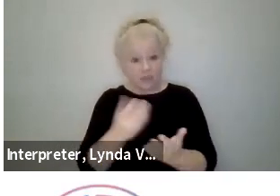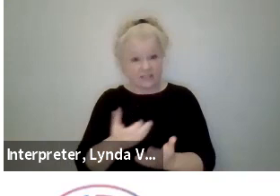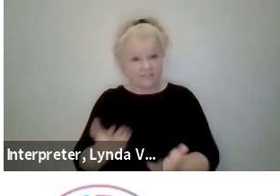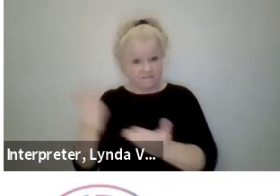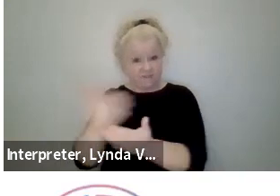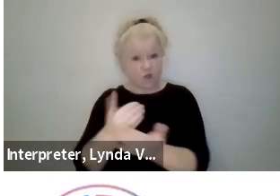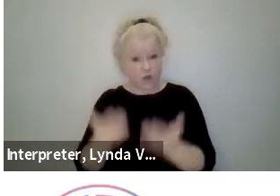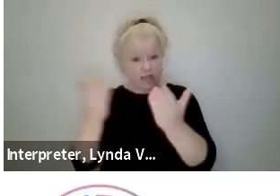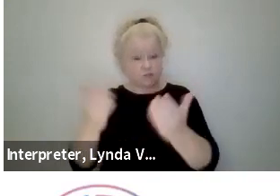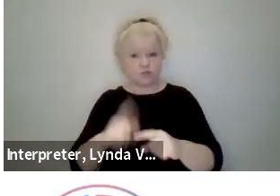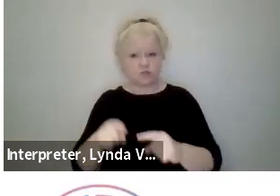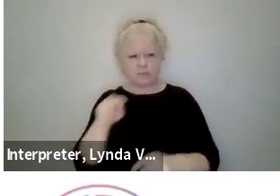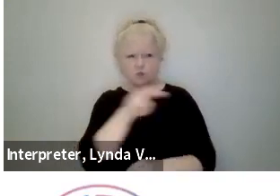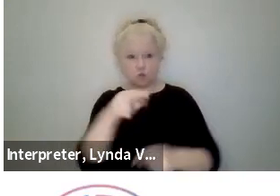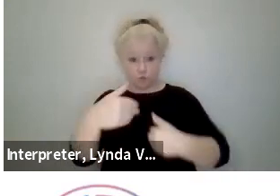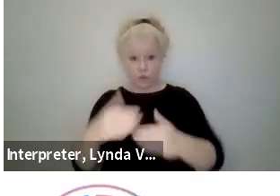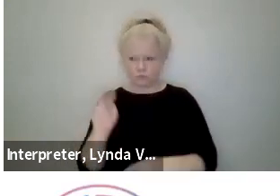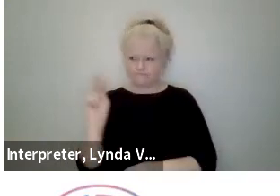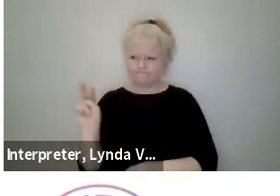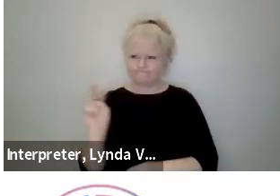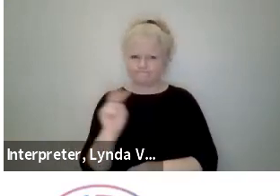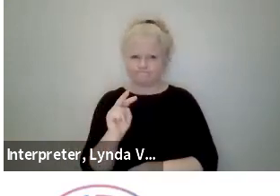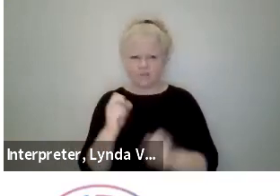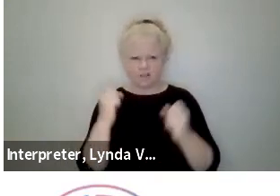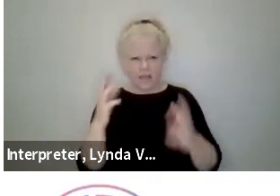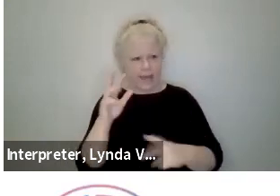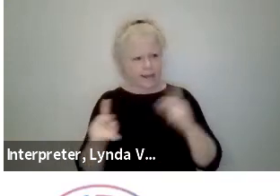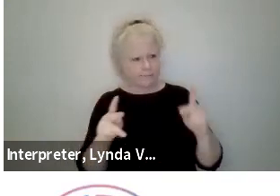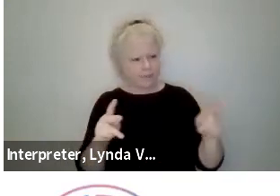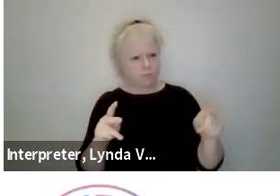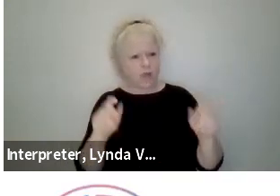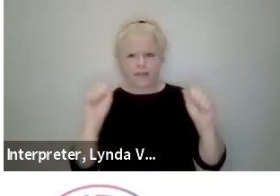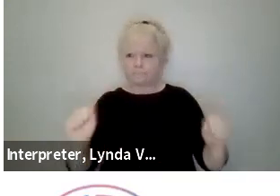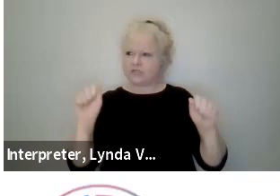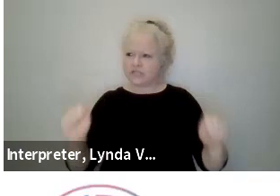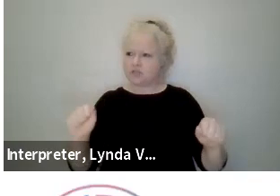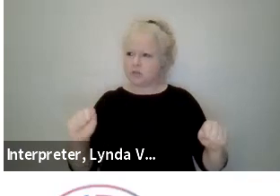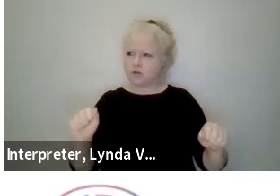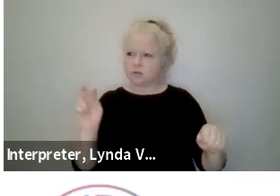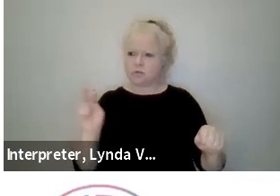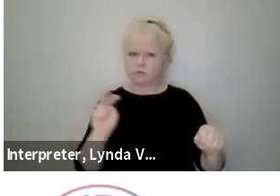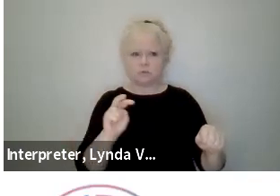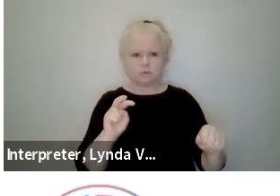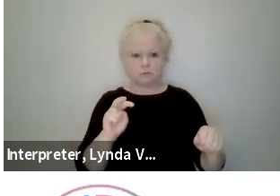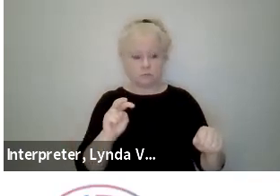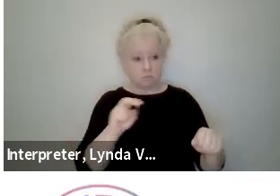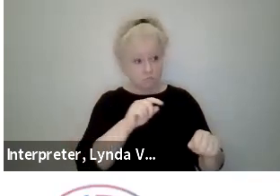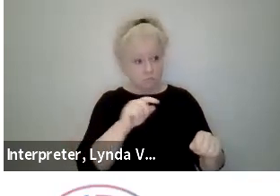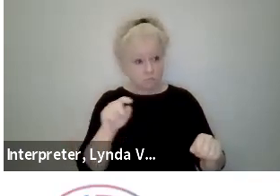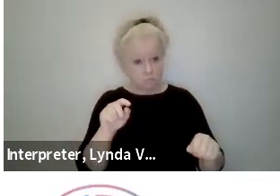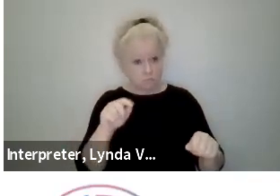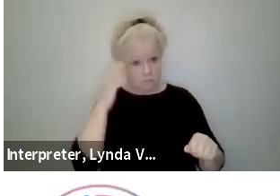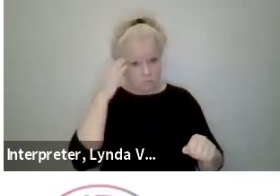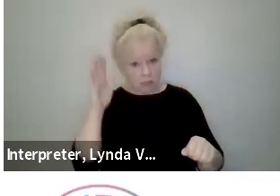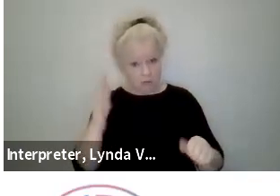around the room, and I'm like, you know, I see a lot of people that have potential in this room, and I had no idea if they